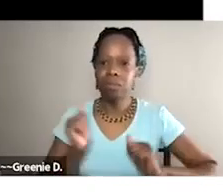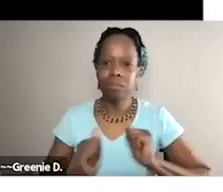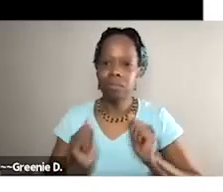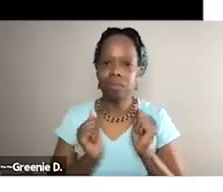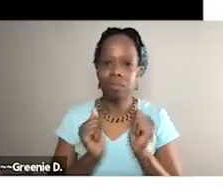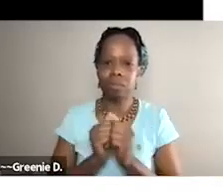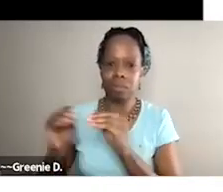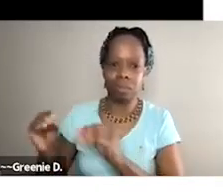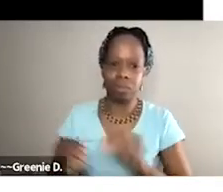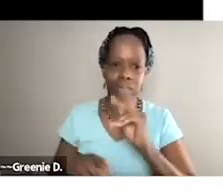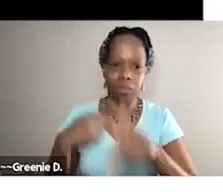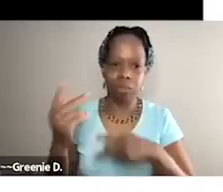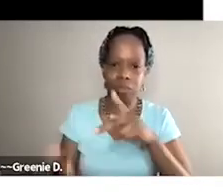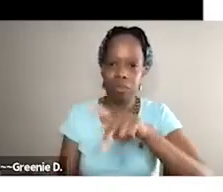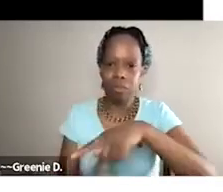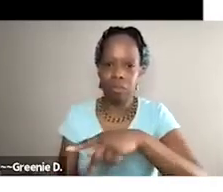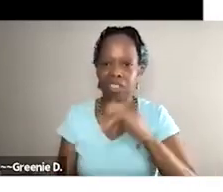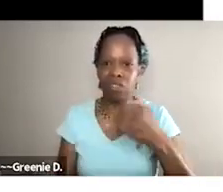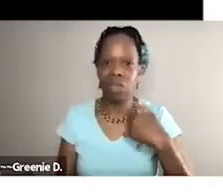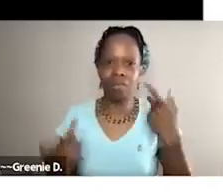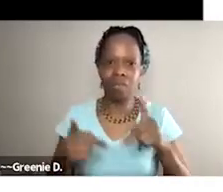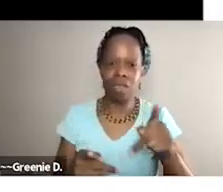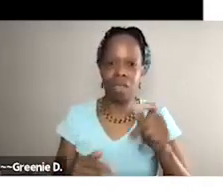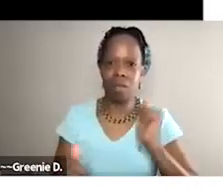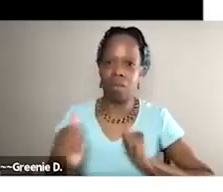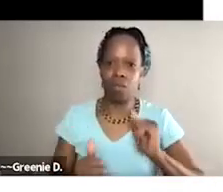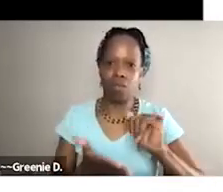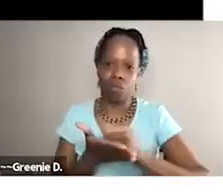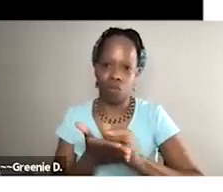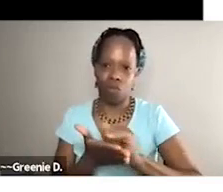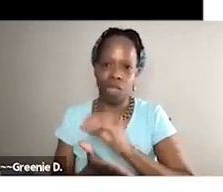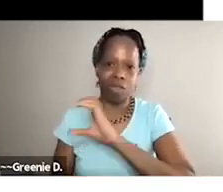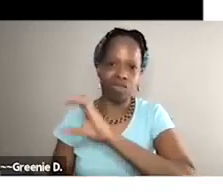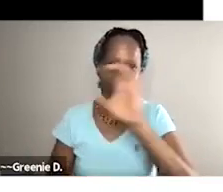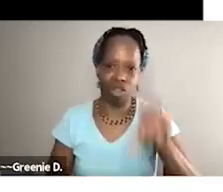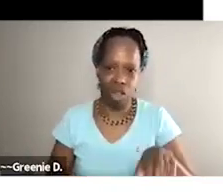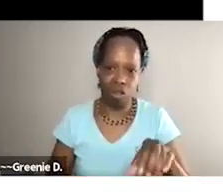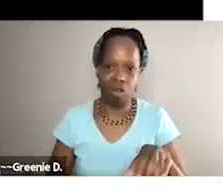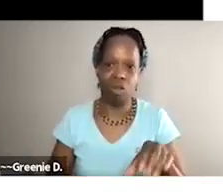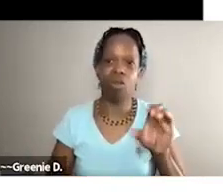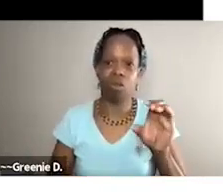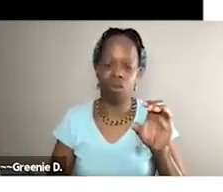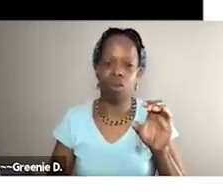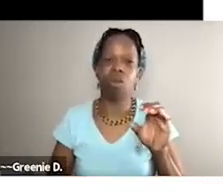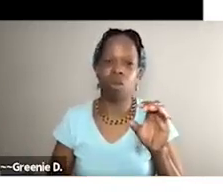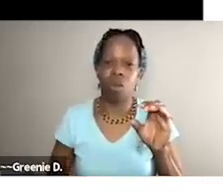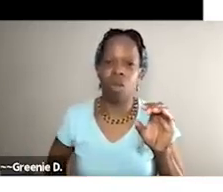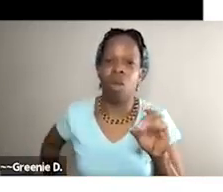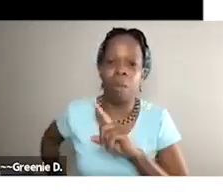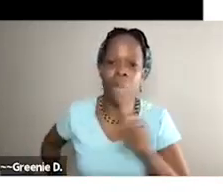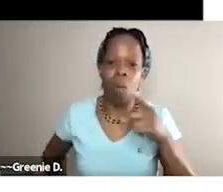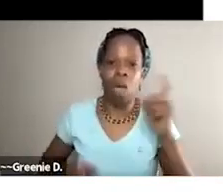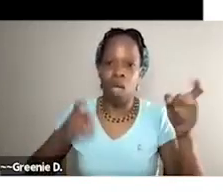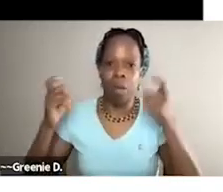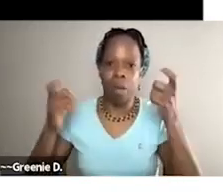if you ever get an opportunity, they're performing here in New York City. They're also performing in Chicago, their new performance, Wired. But one of the biggest